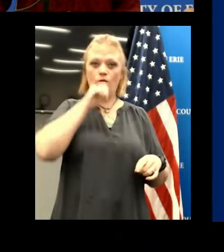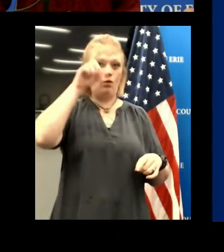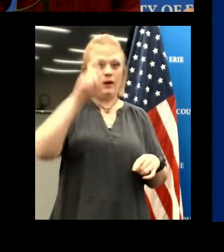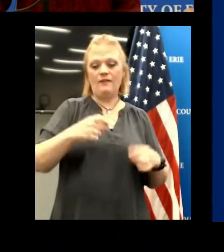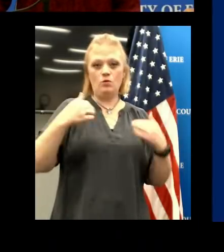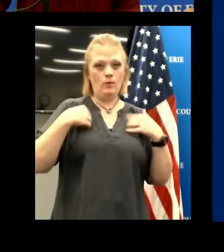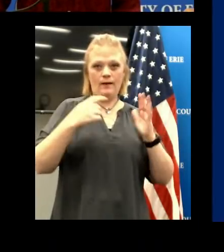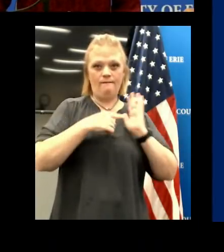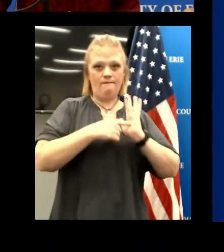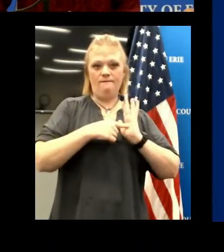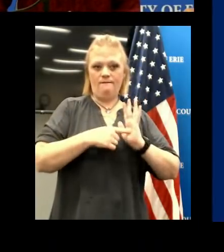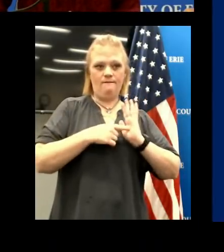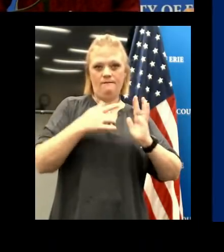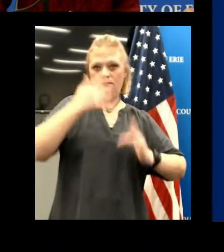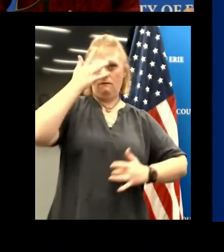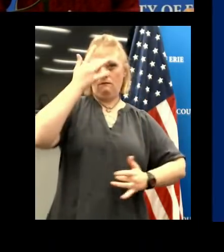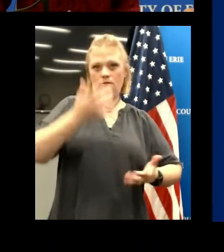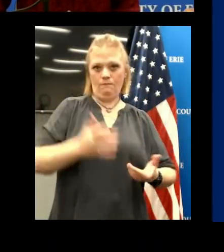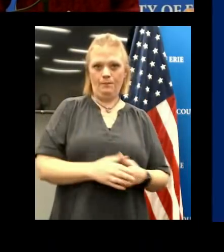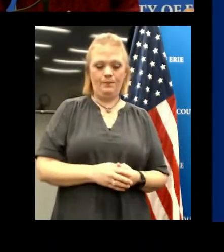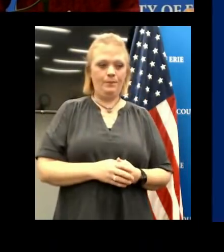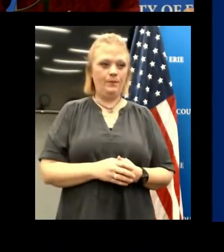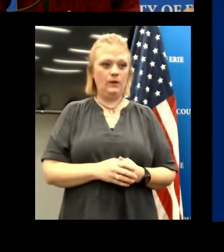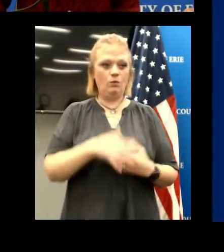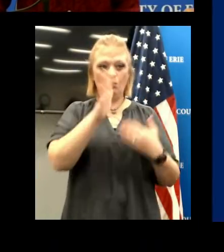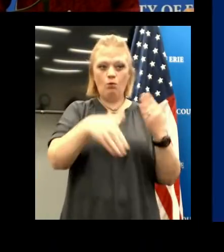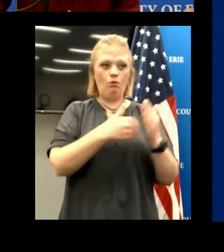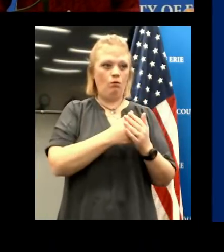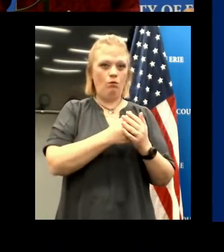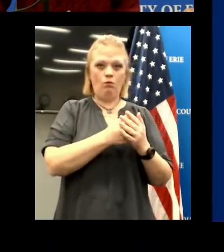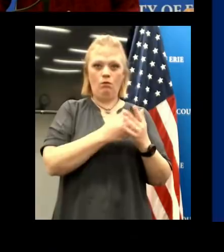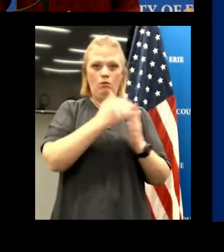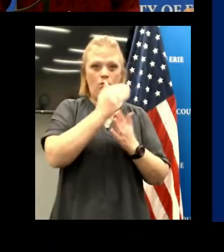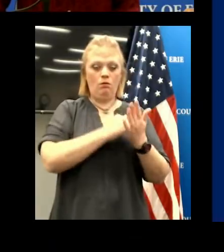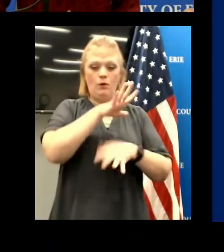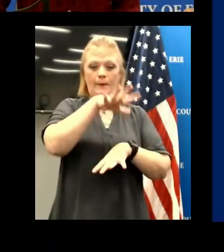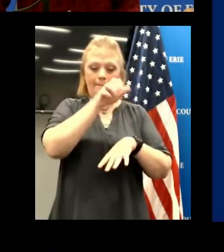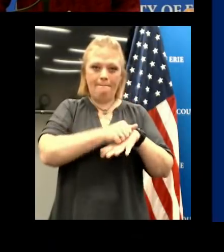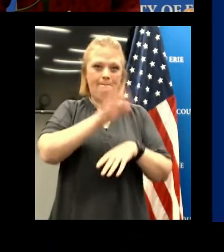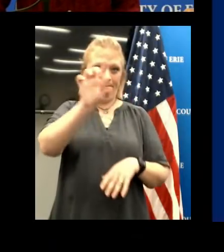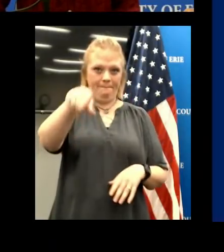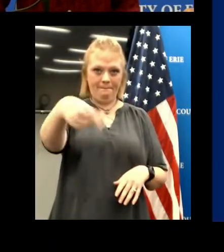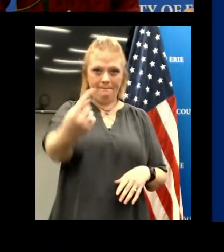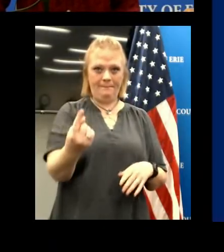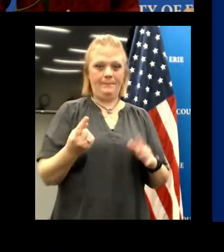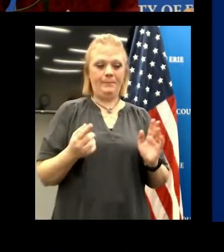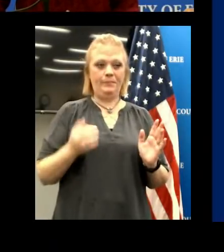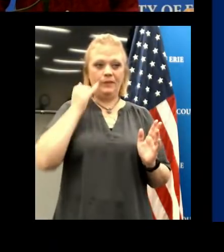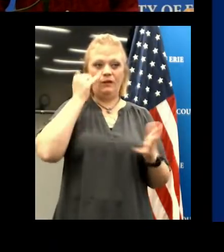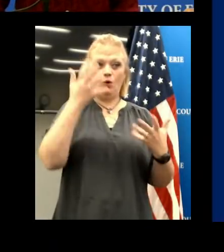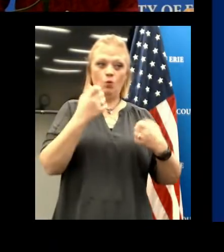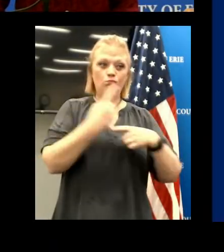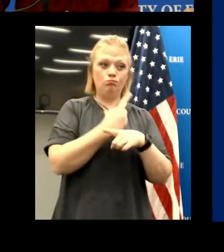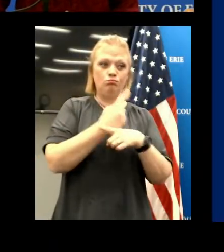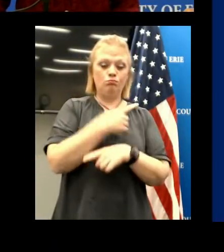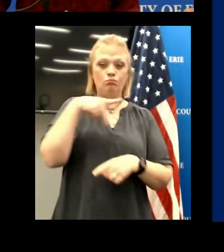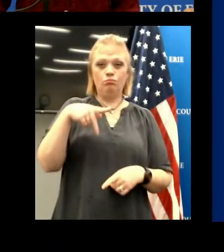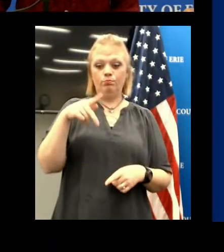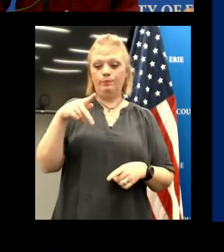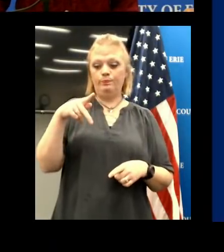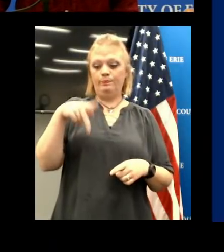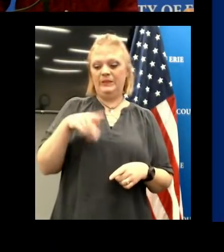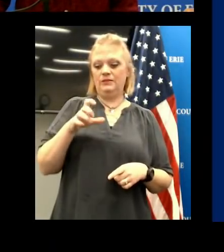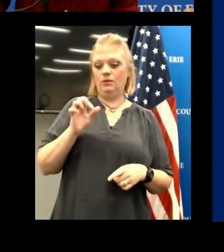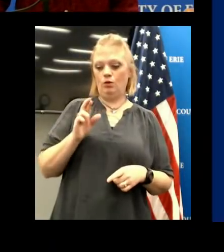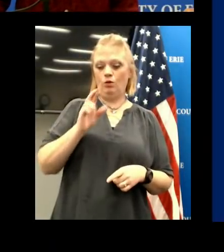have symptoms. So Ben, all of these are by appointment only. So if you want a regular PCR test or an